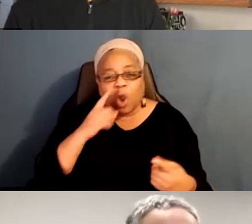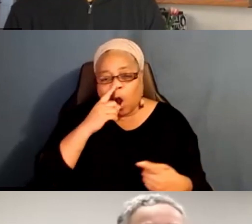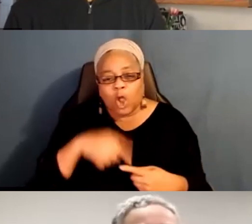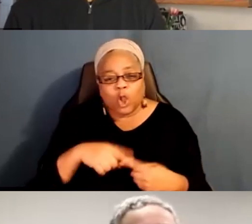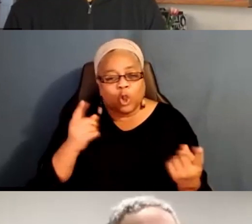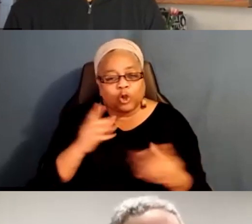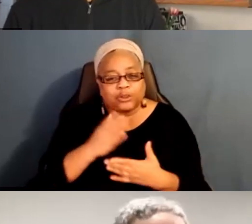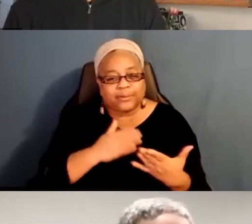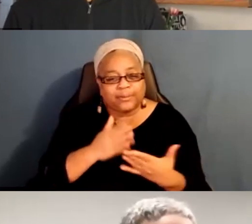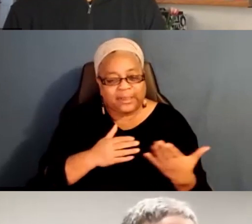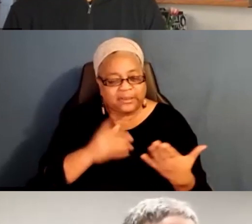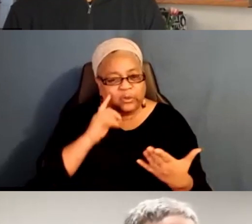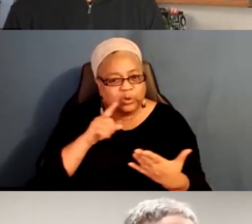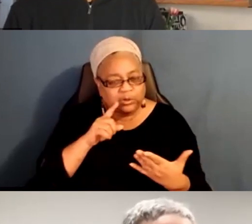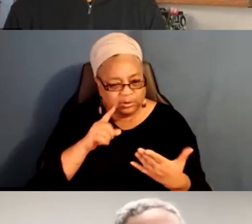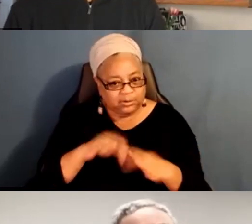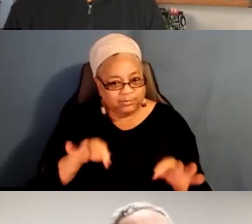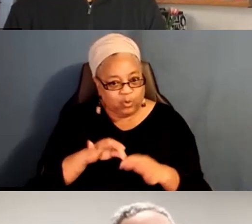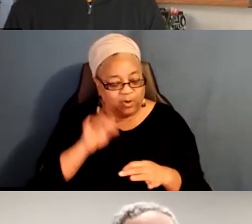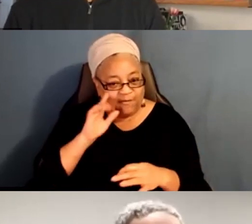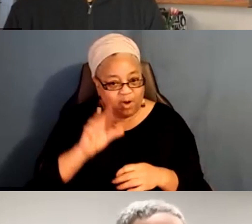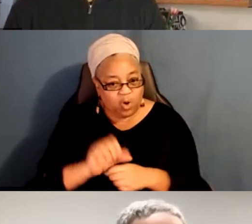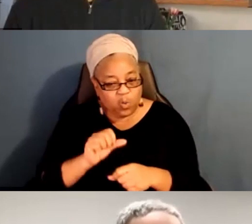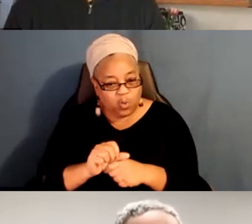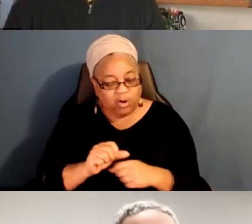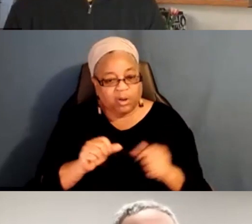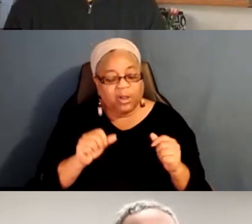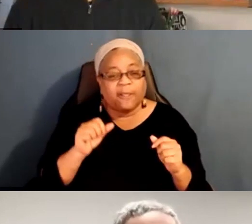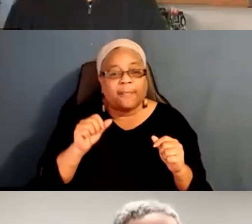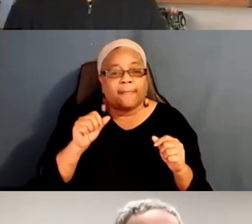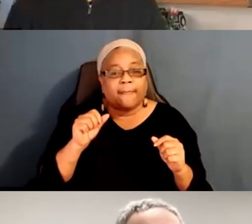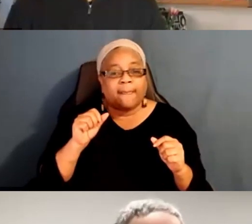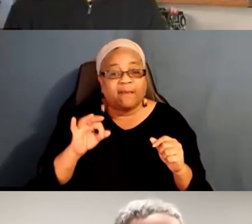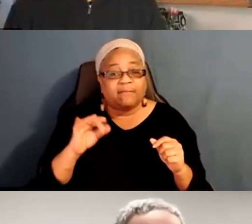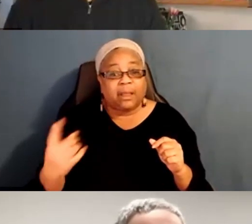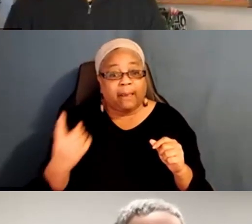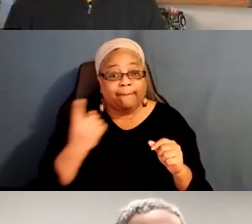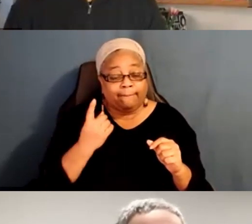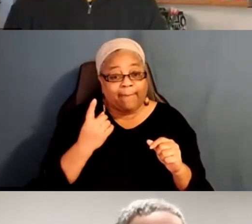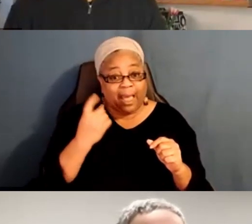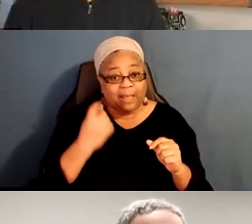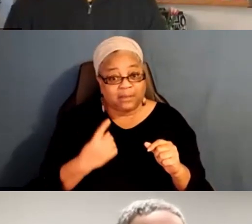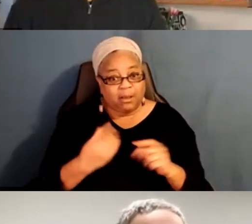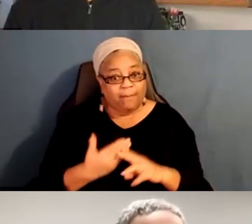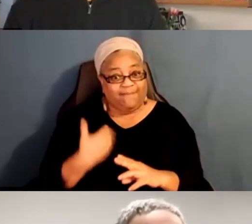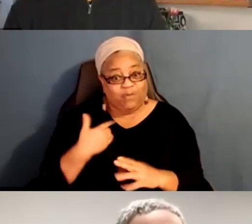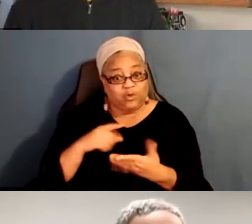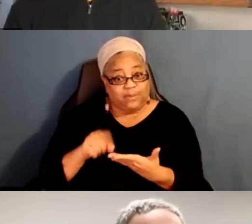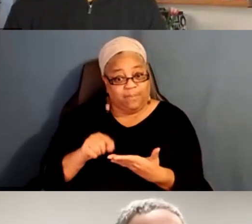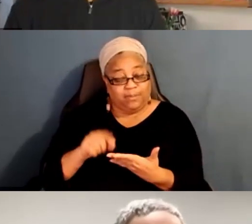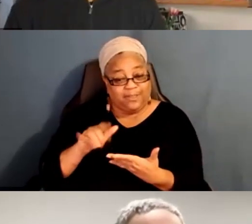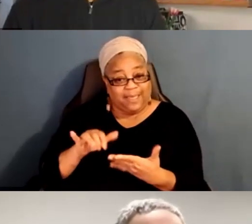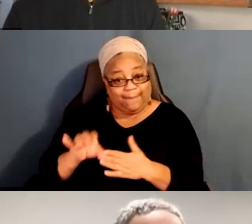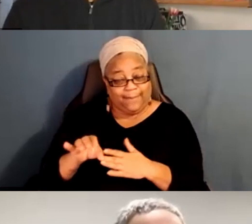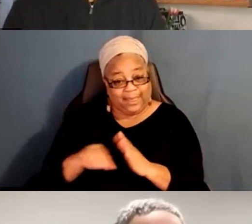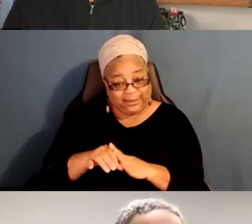work were to have come to her and asked her before she wrote and published the piece about the